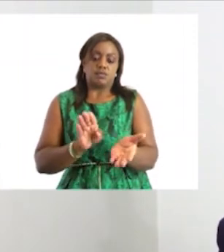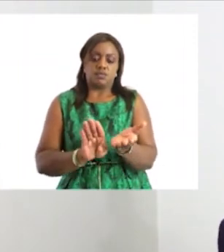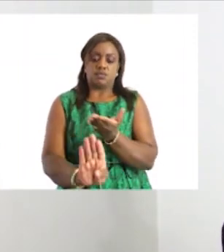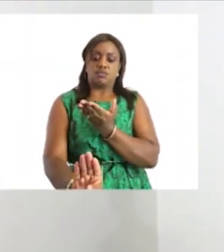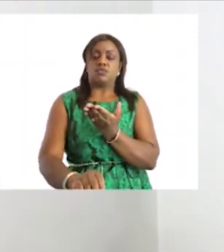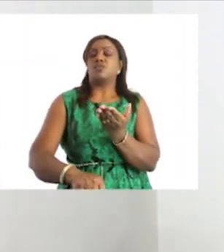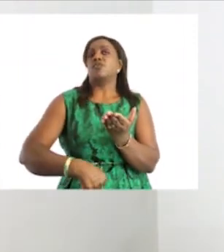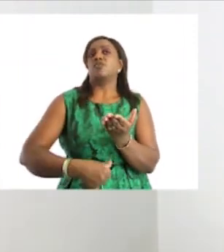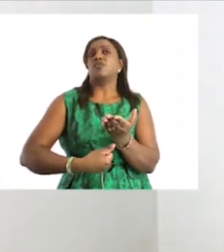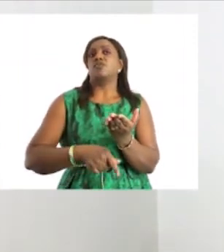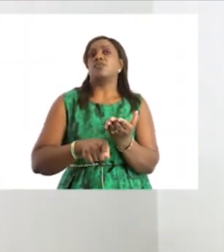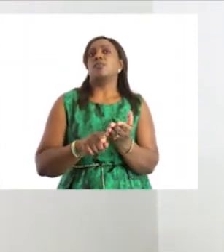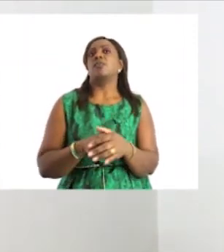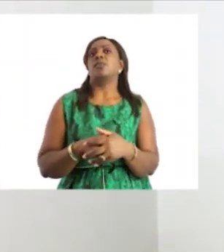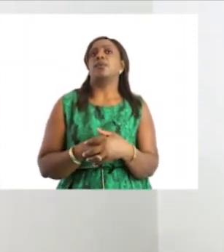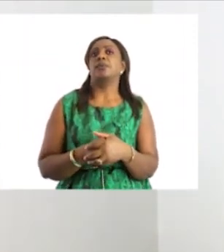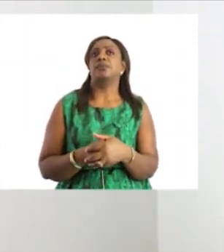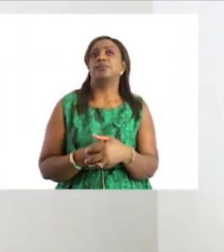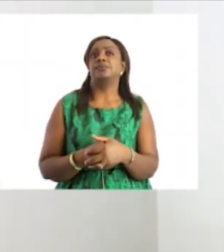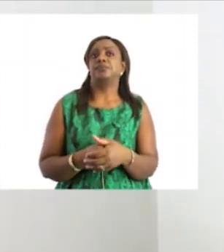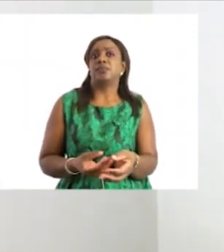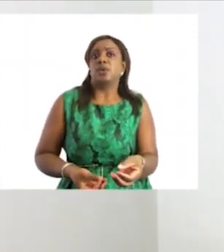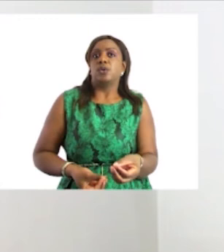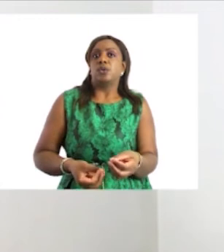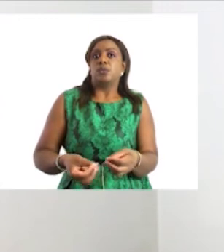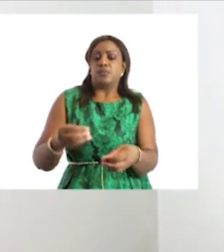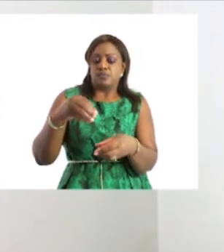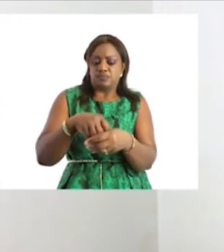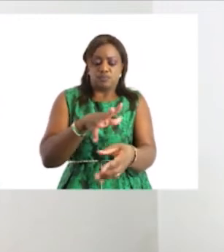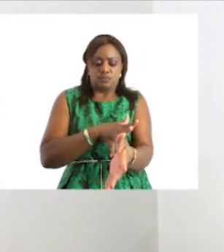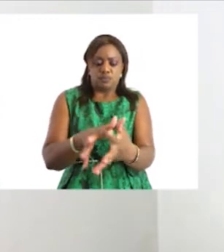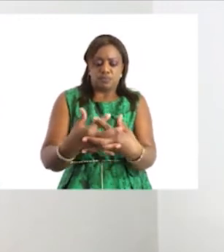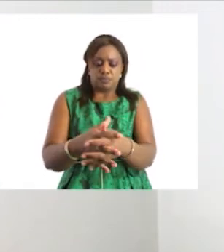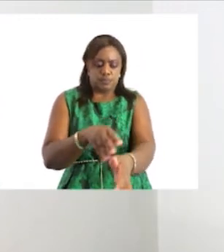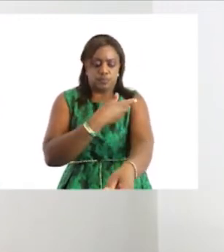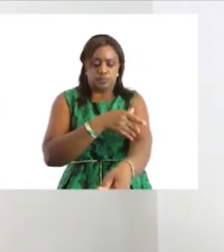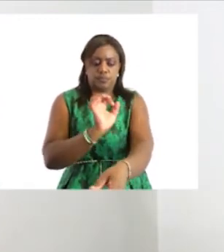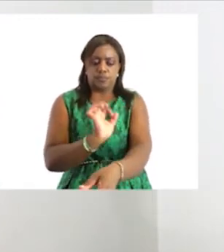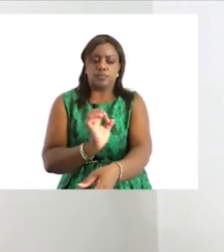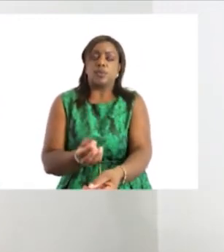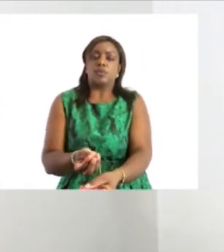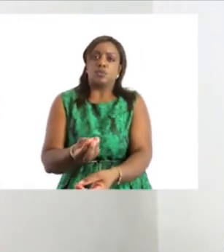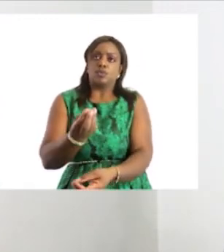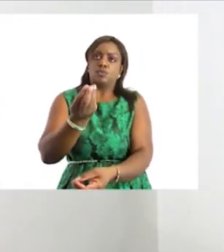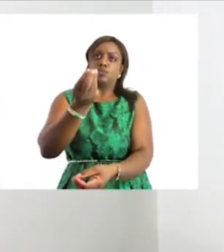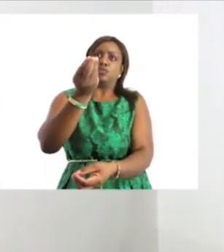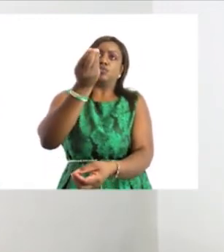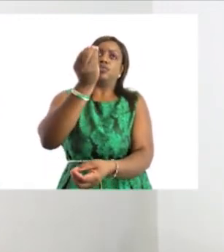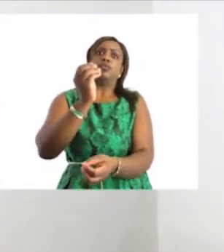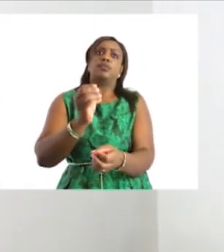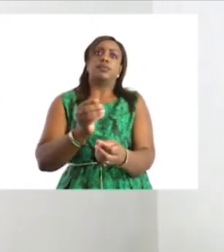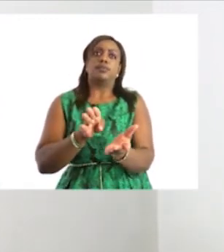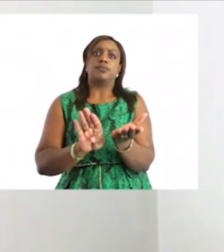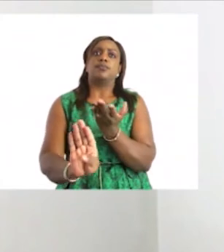get immunized is when you are a child, so that your immunity grows with you. That's why it's important to be immunized